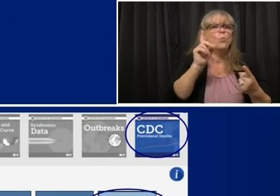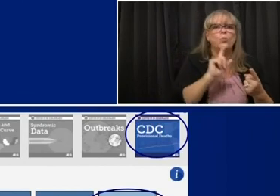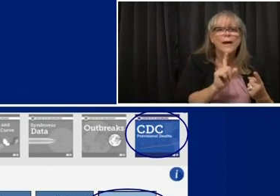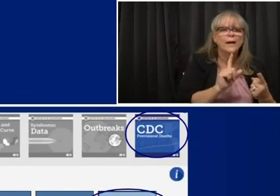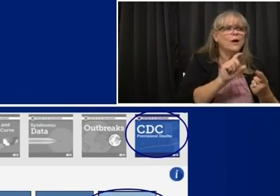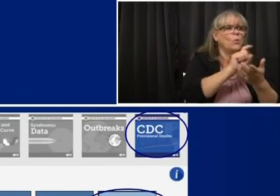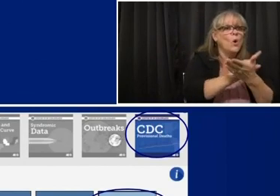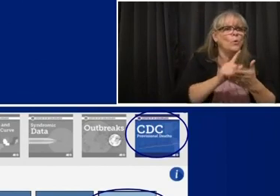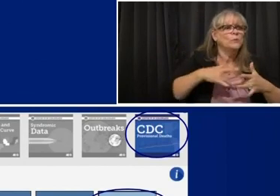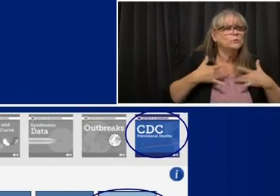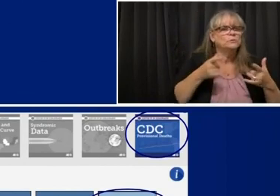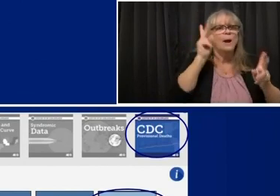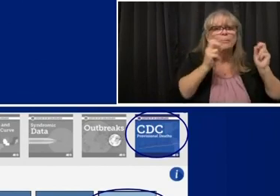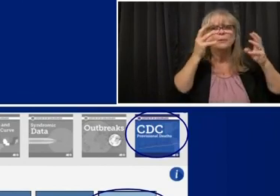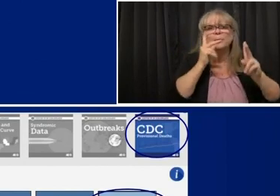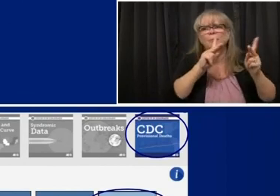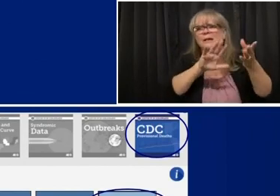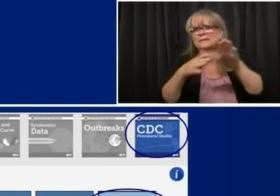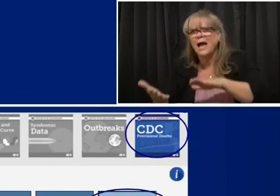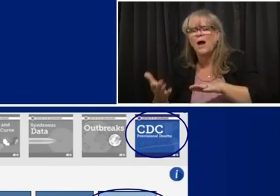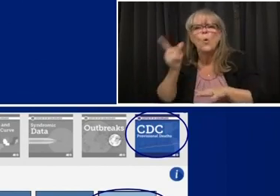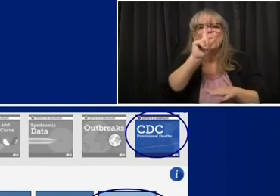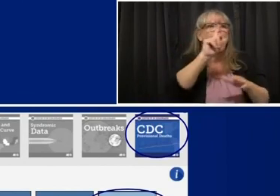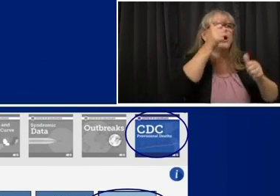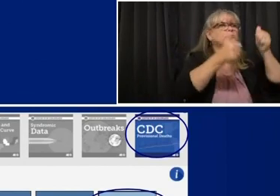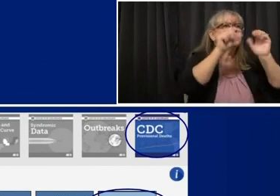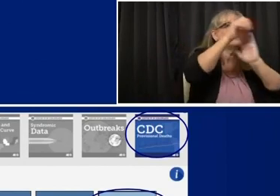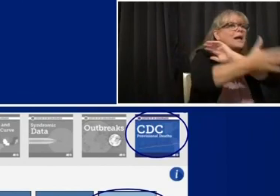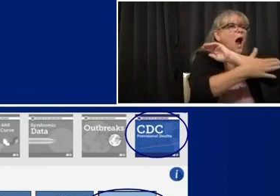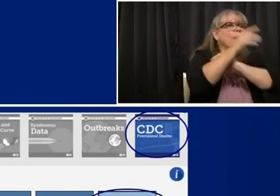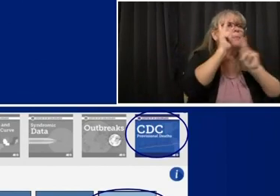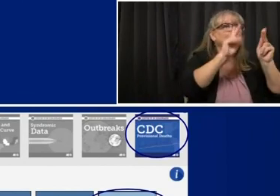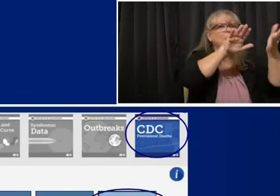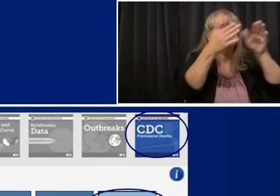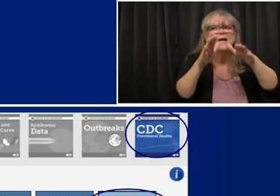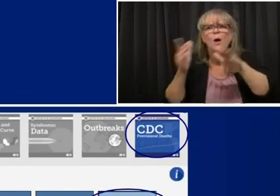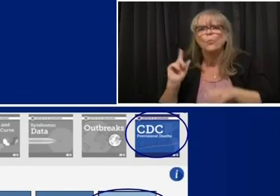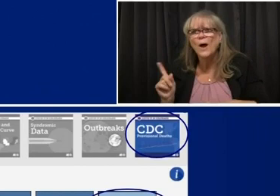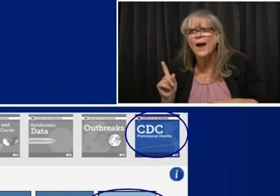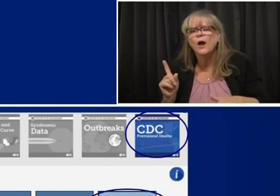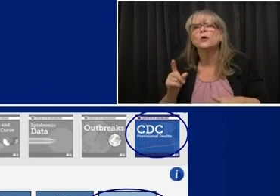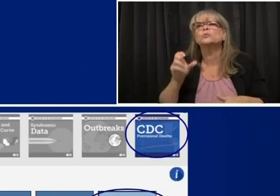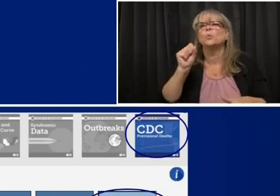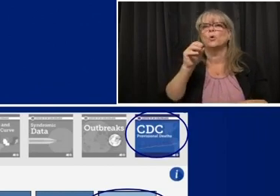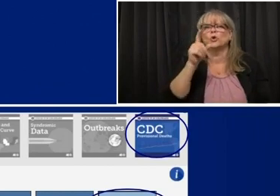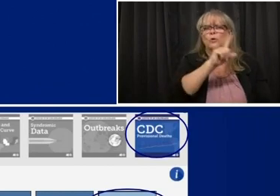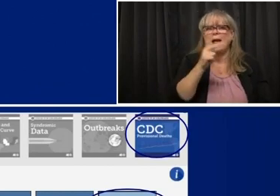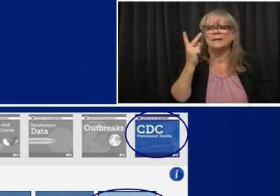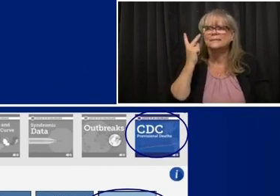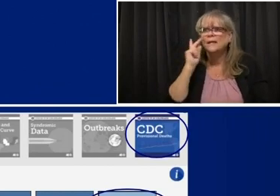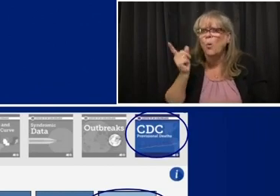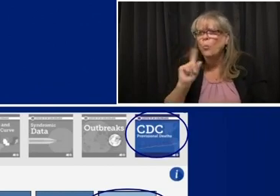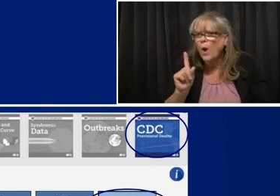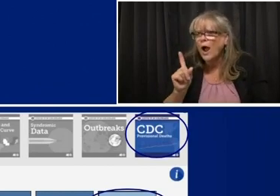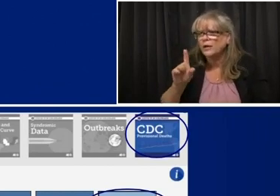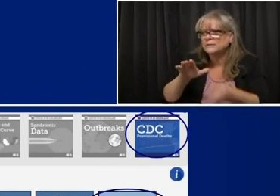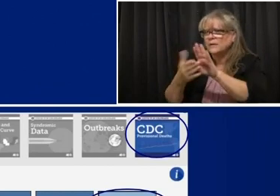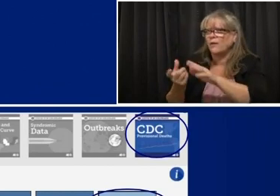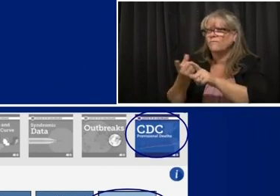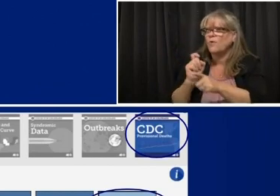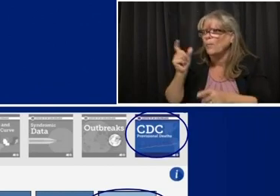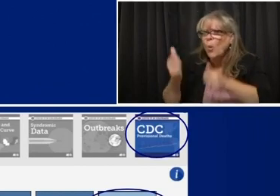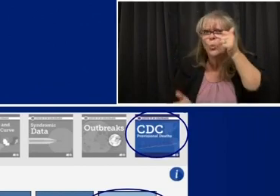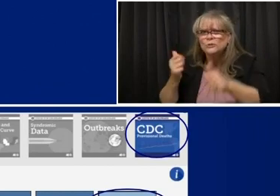occurred, so where the individual was pronounced dead. And so you can see that there is information here about individuals who may have died in a hospital-type